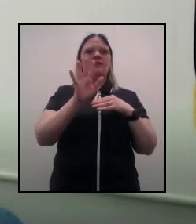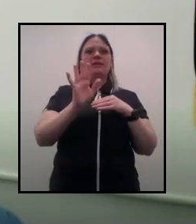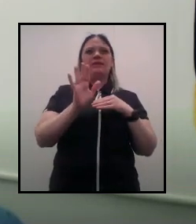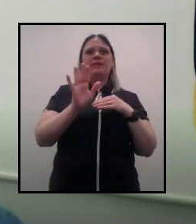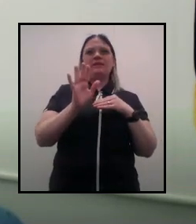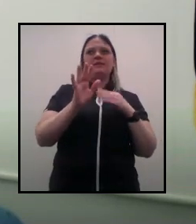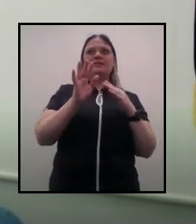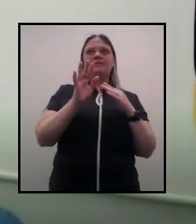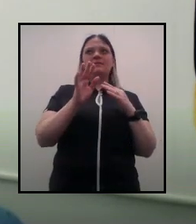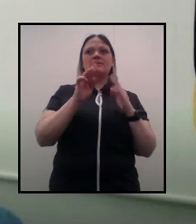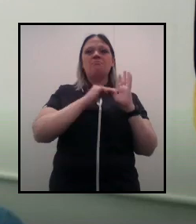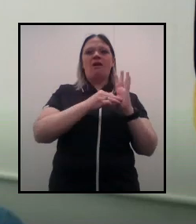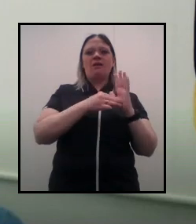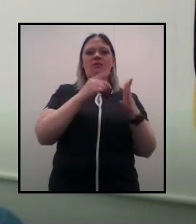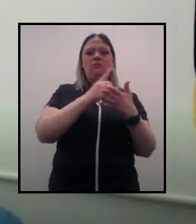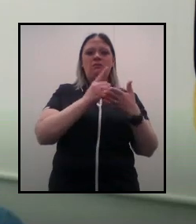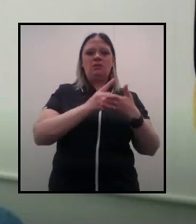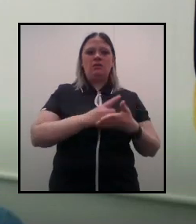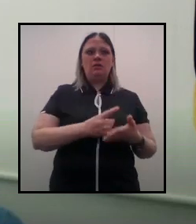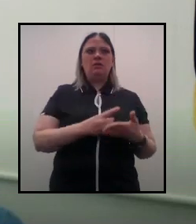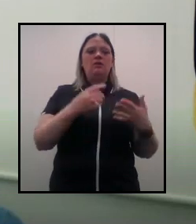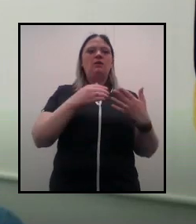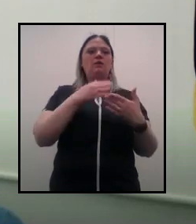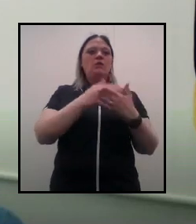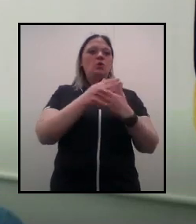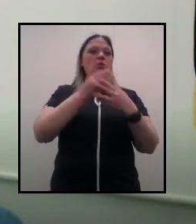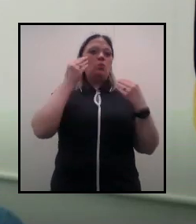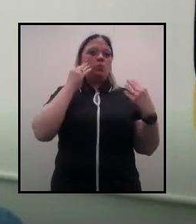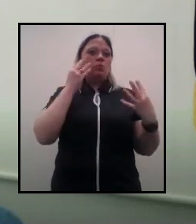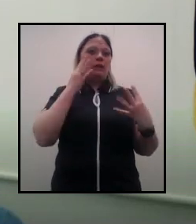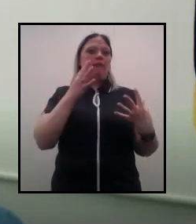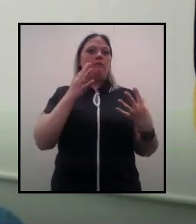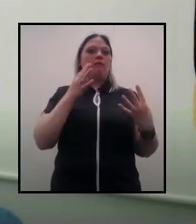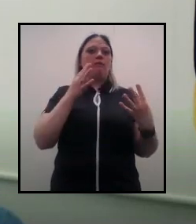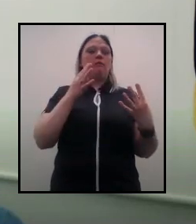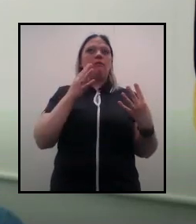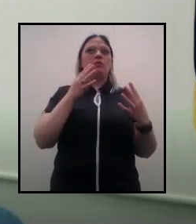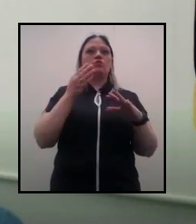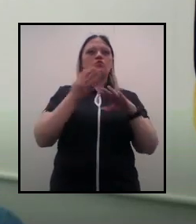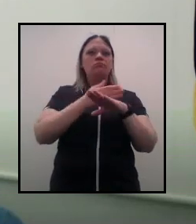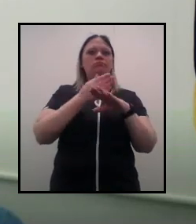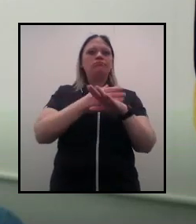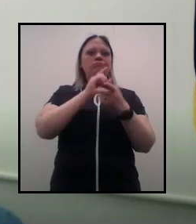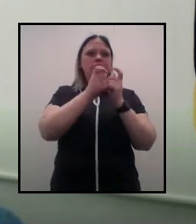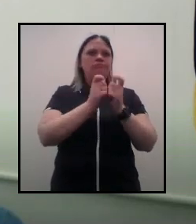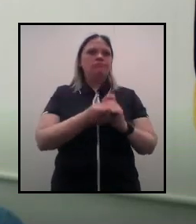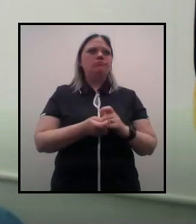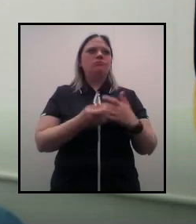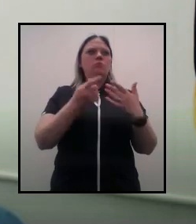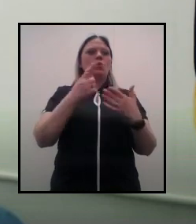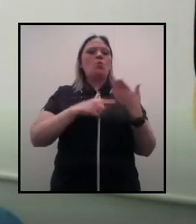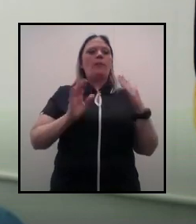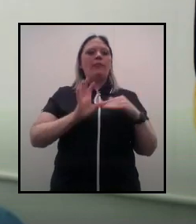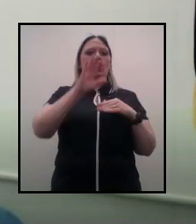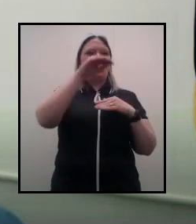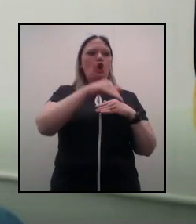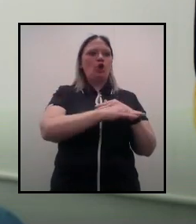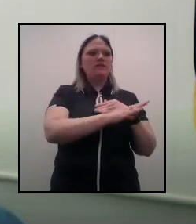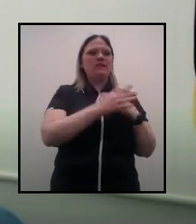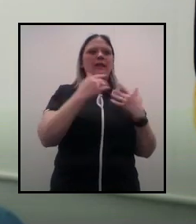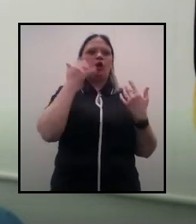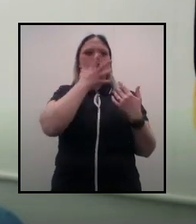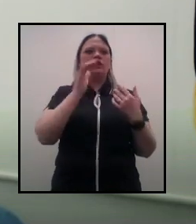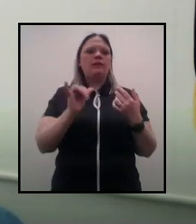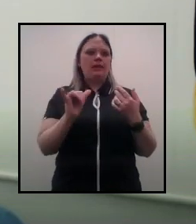hospitalization data and new mortality data to revise what those curves look like. And so